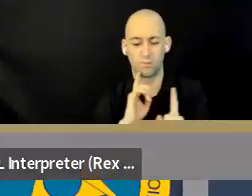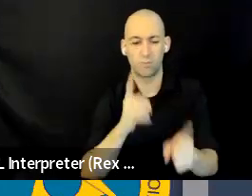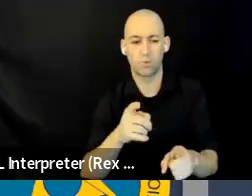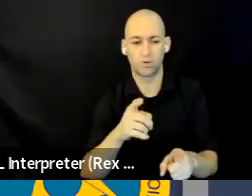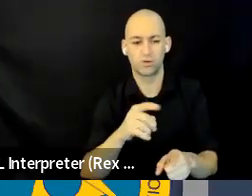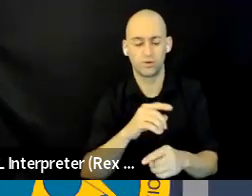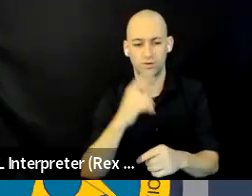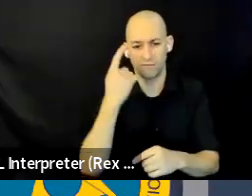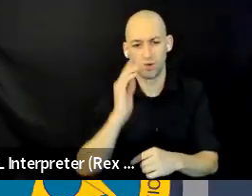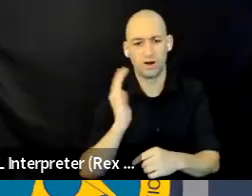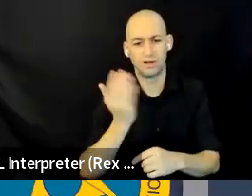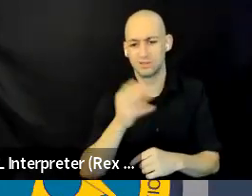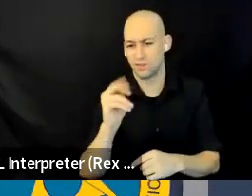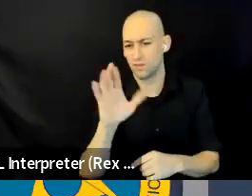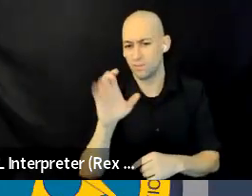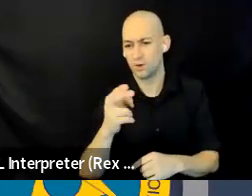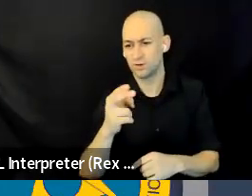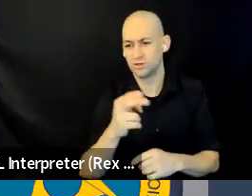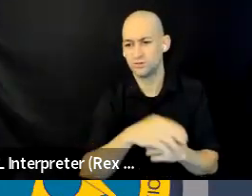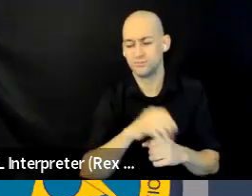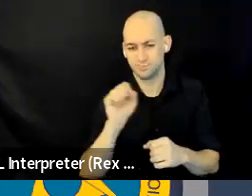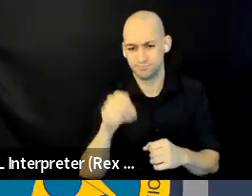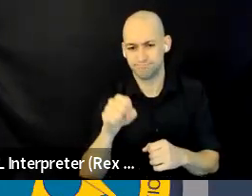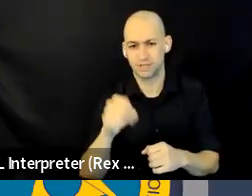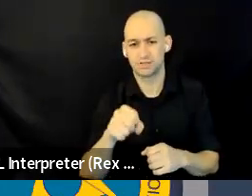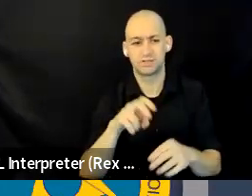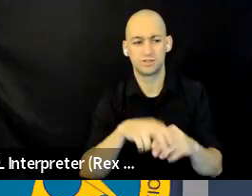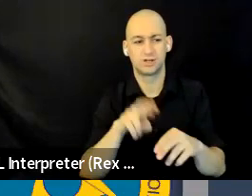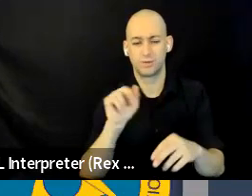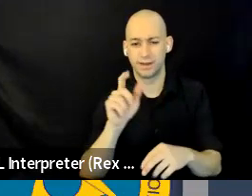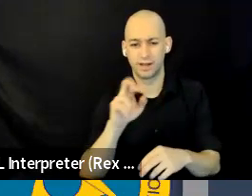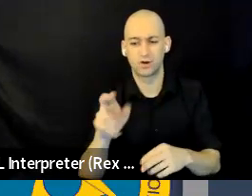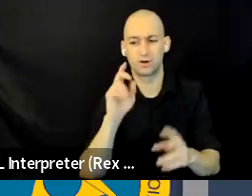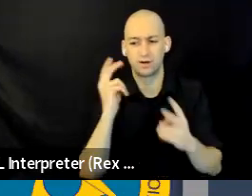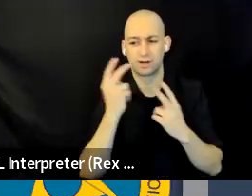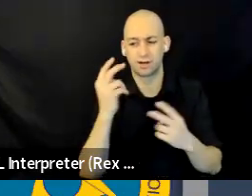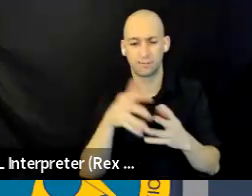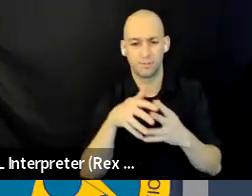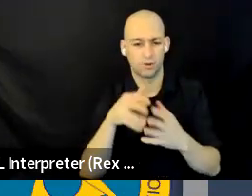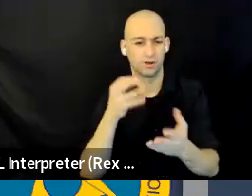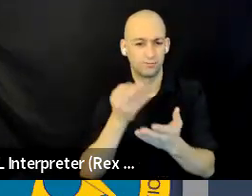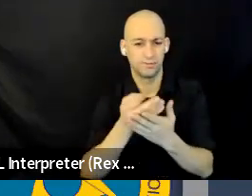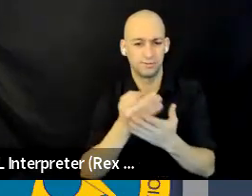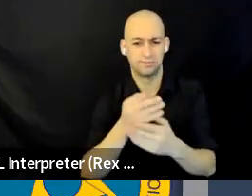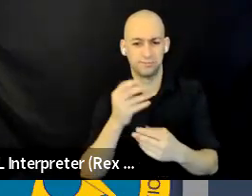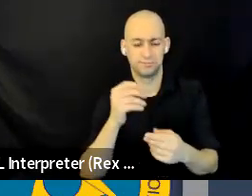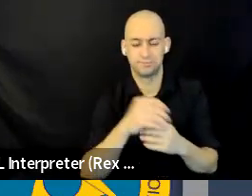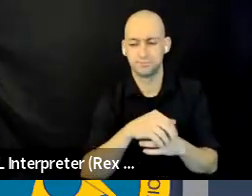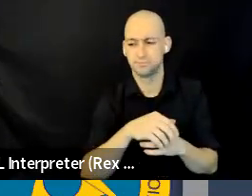March. Yes, and Chair Eager attended the American Planning Association conference, so she got an early preview. I did, yes.